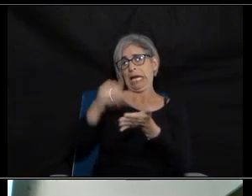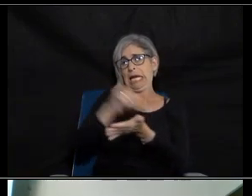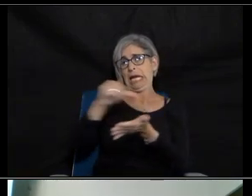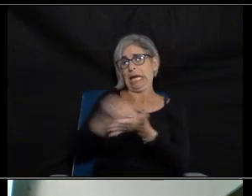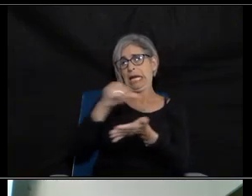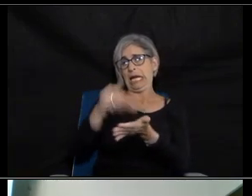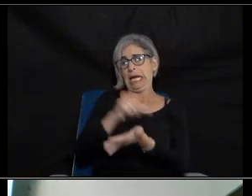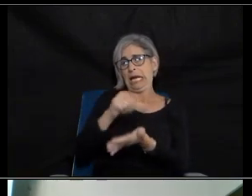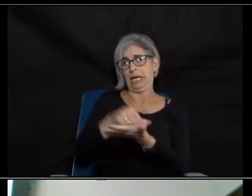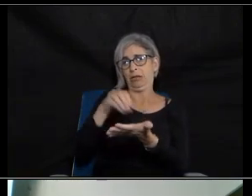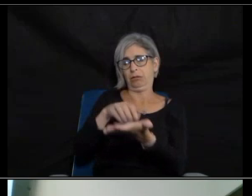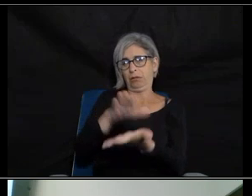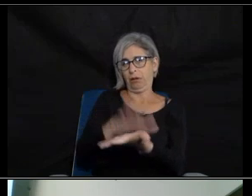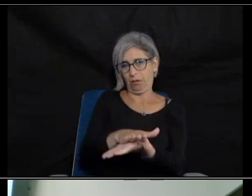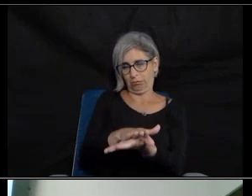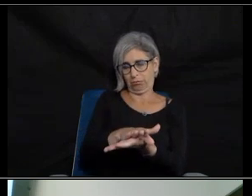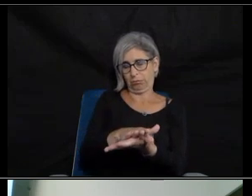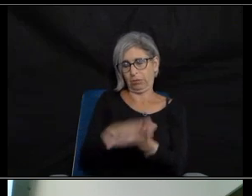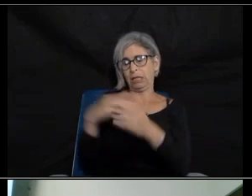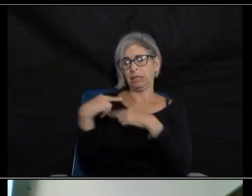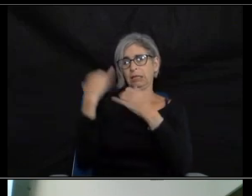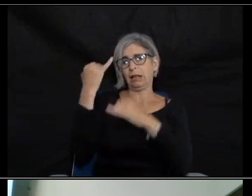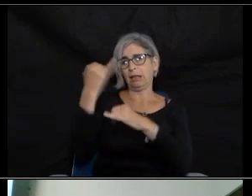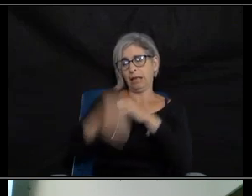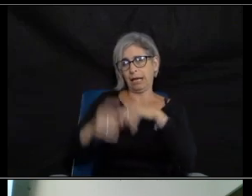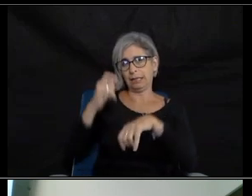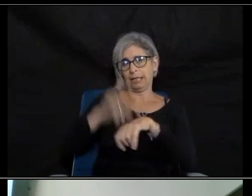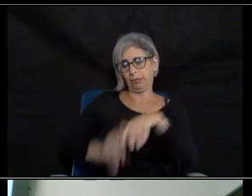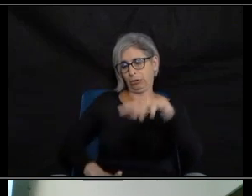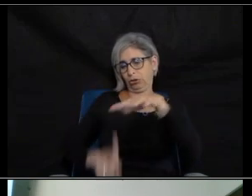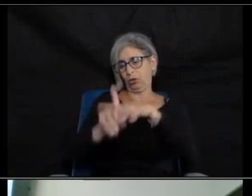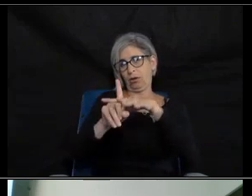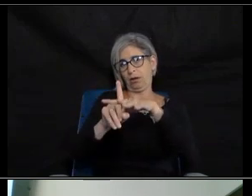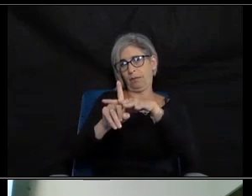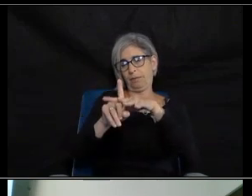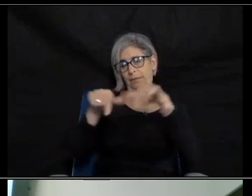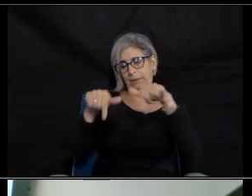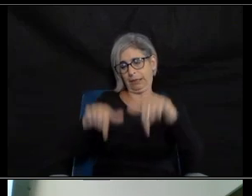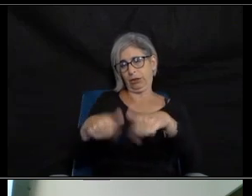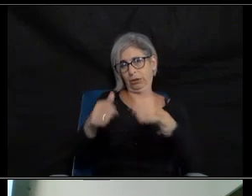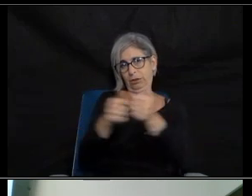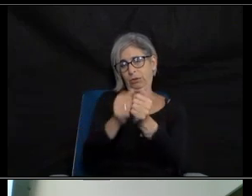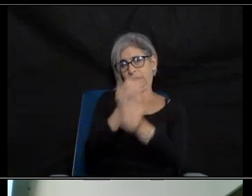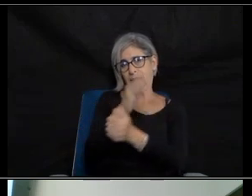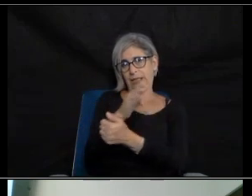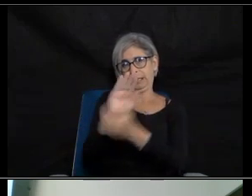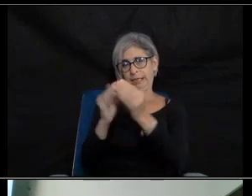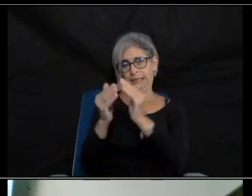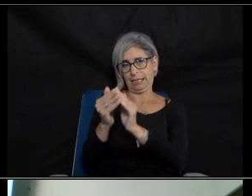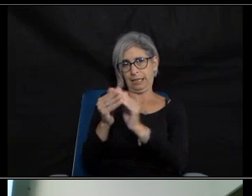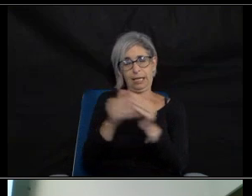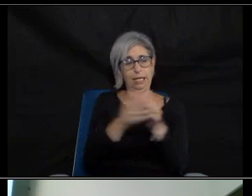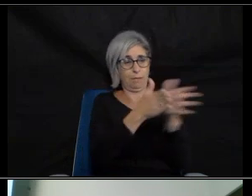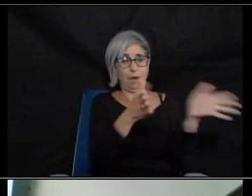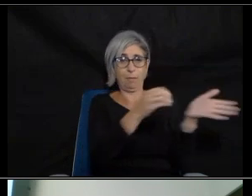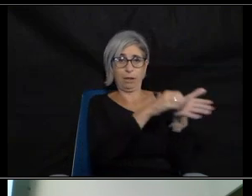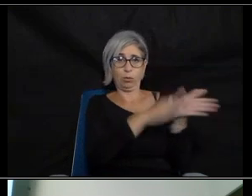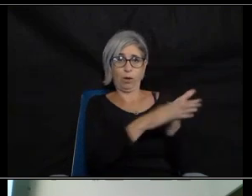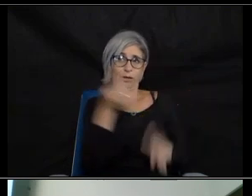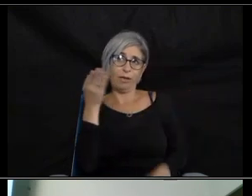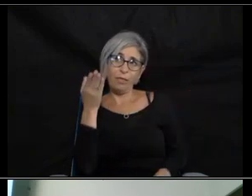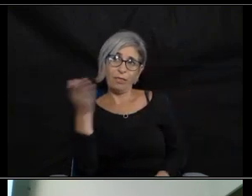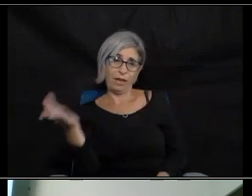were released to us since my last appearance here by the city. So we have public record there, and I'm going to explain to you what